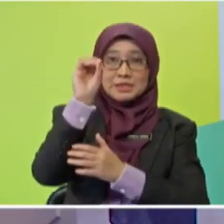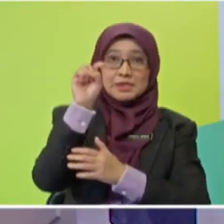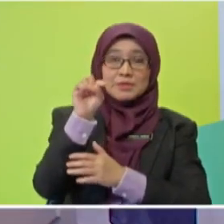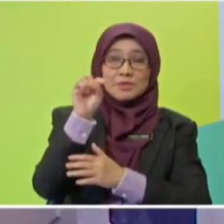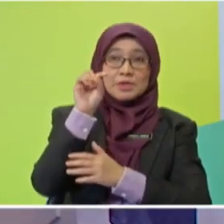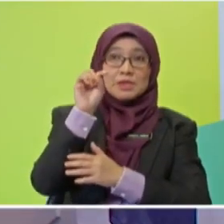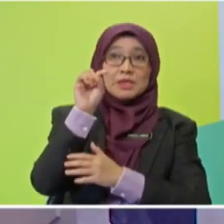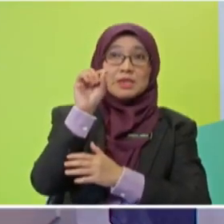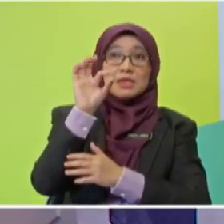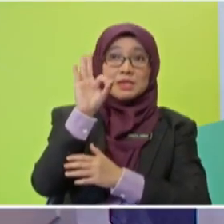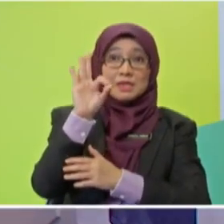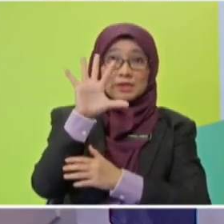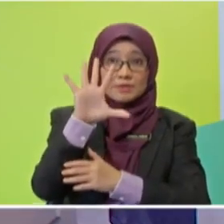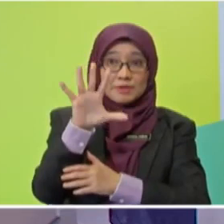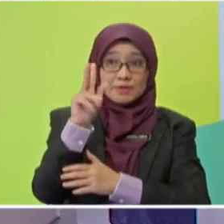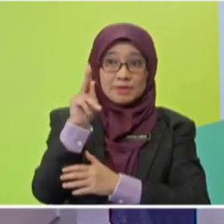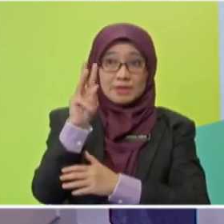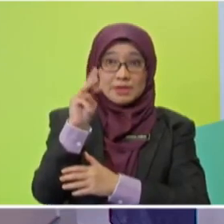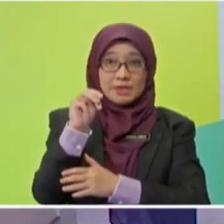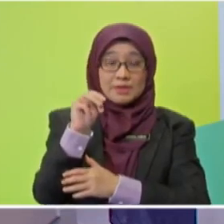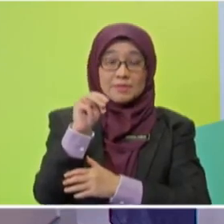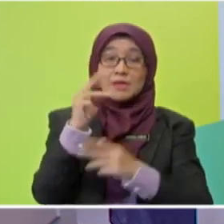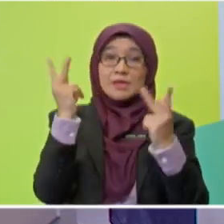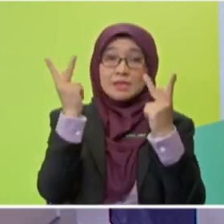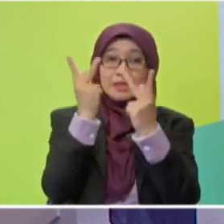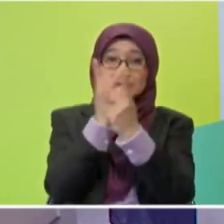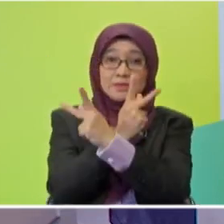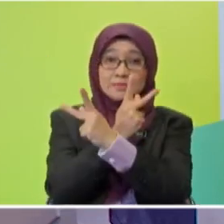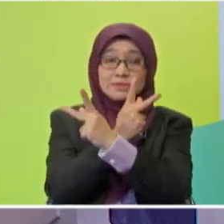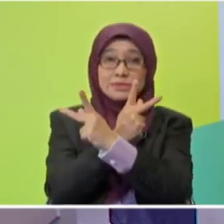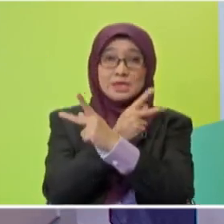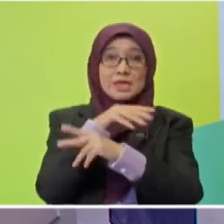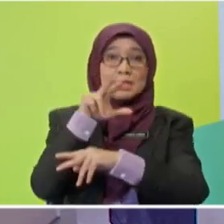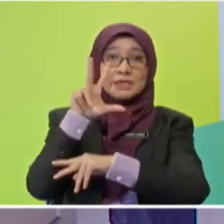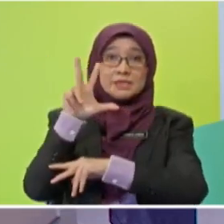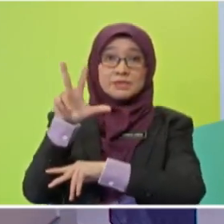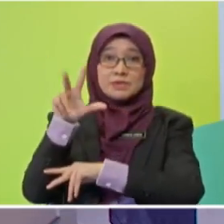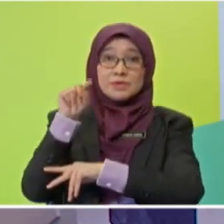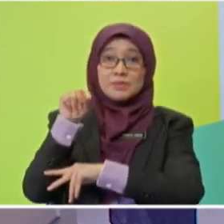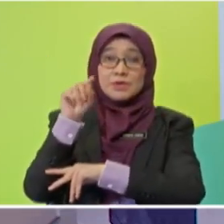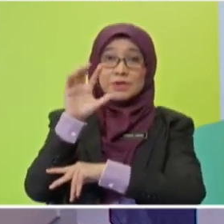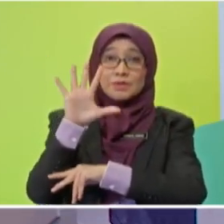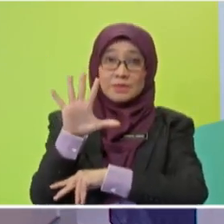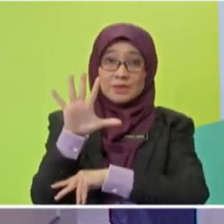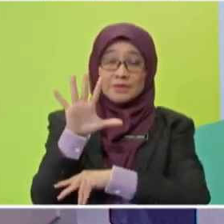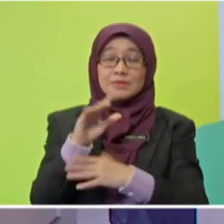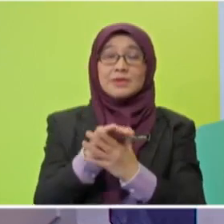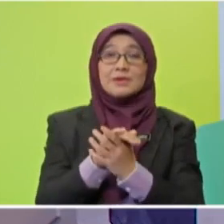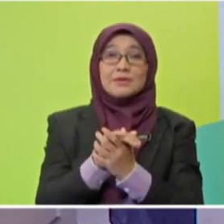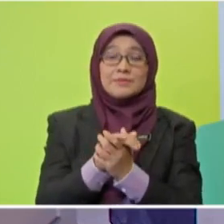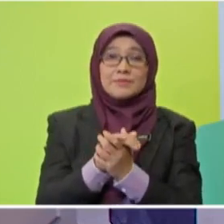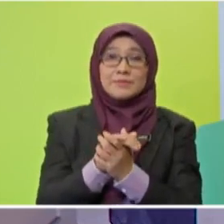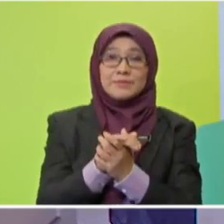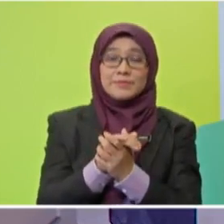0.95 kilometer times by 3.5 rounds. Okay, Yes. this is the unit. Okay, so as usual, you stack down